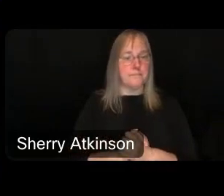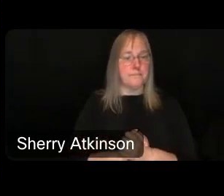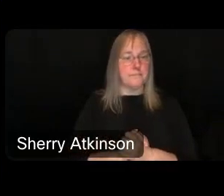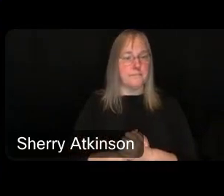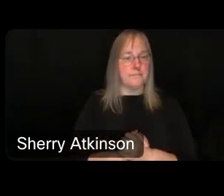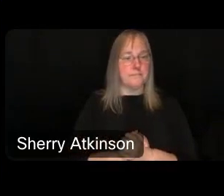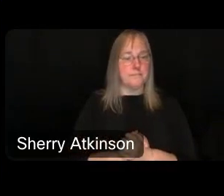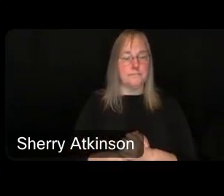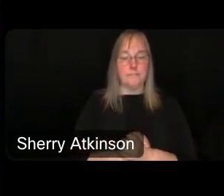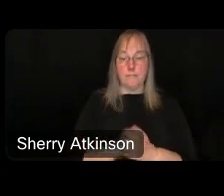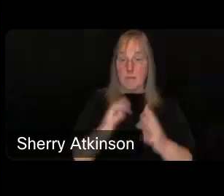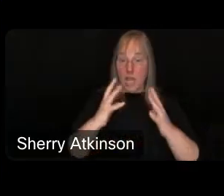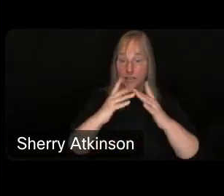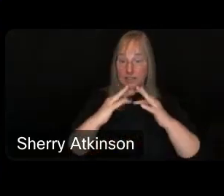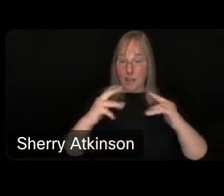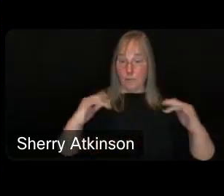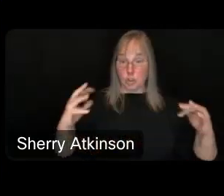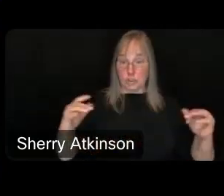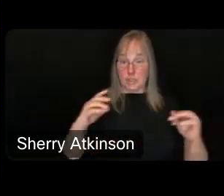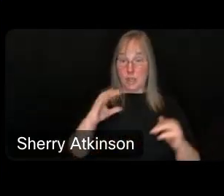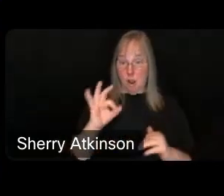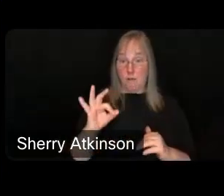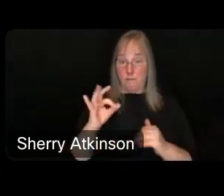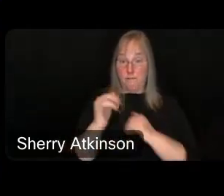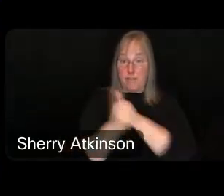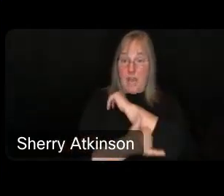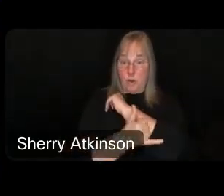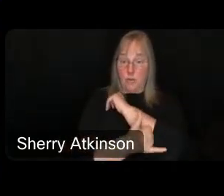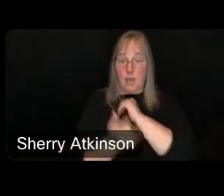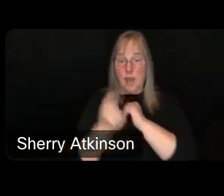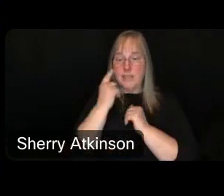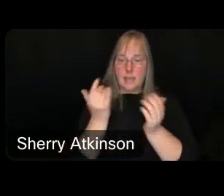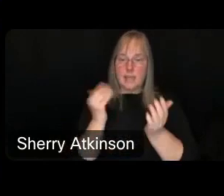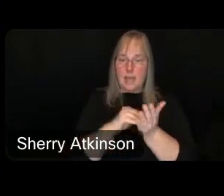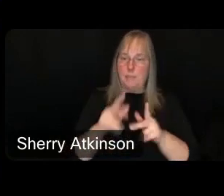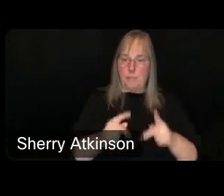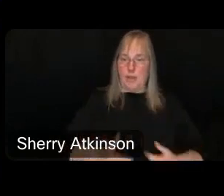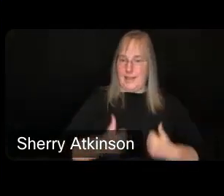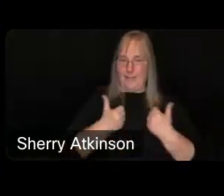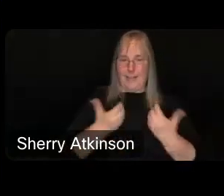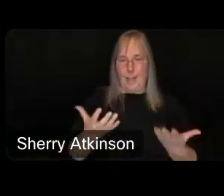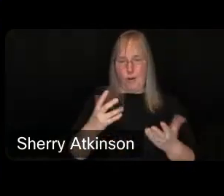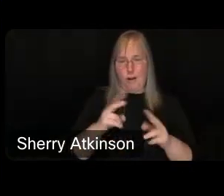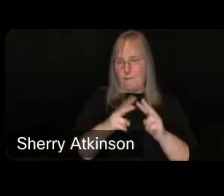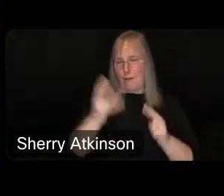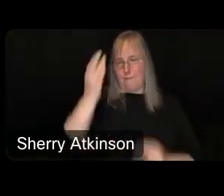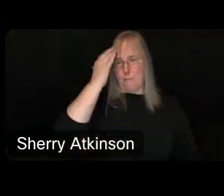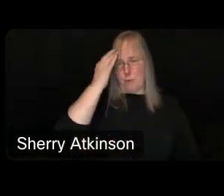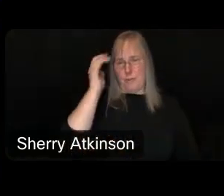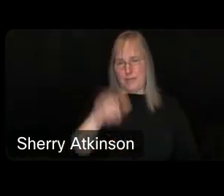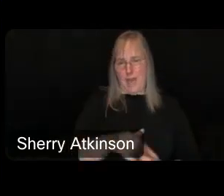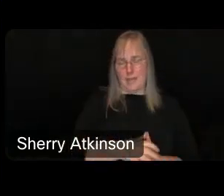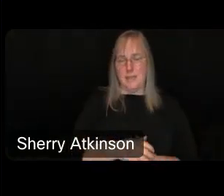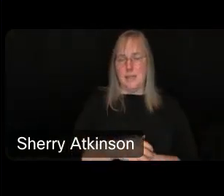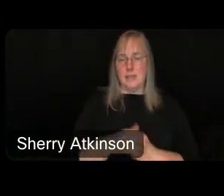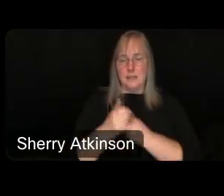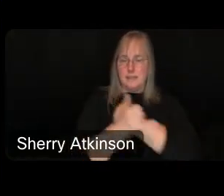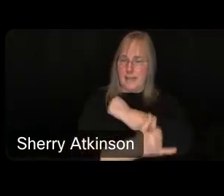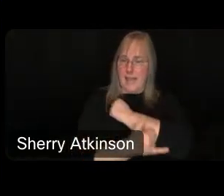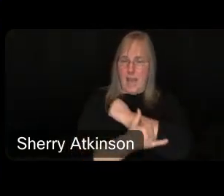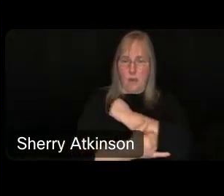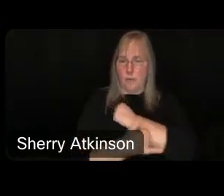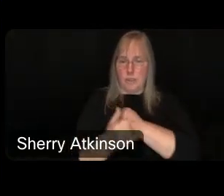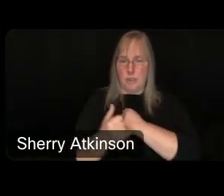The diversity of the county, I think, again, people living here are very familiar with that. The county has been much